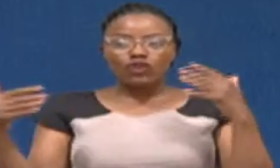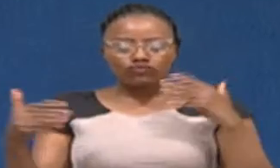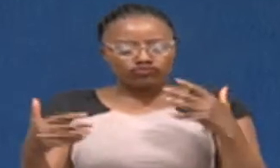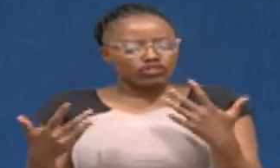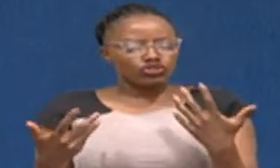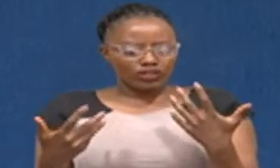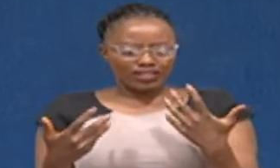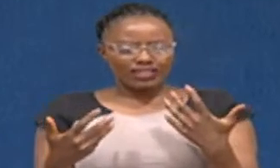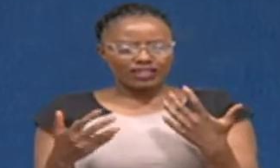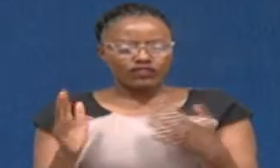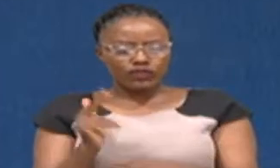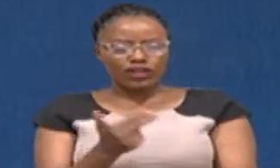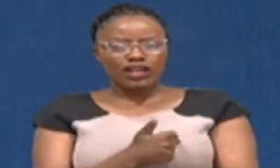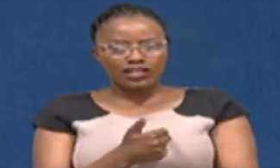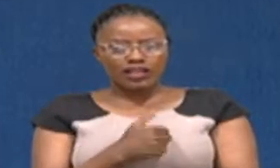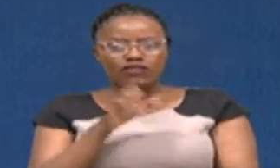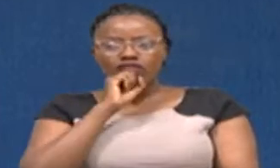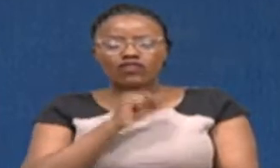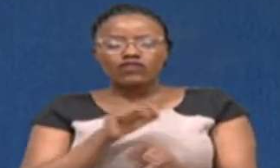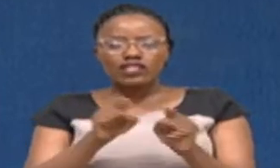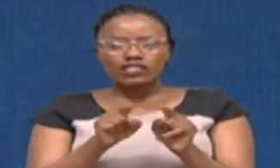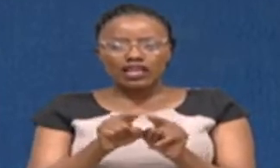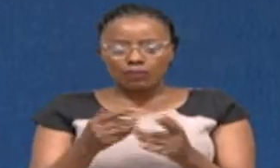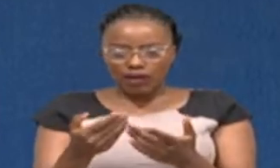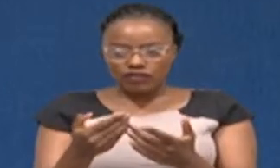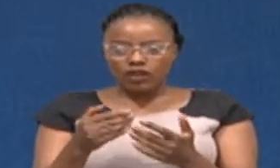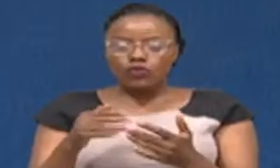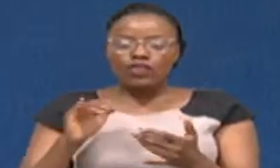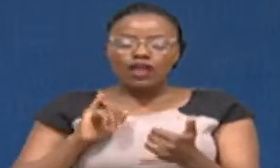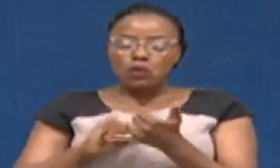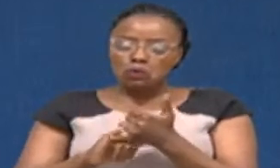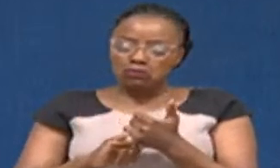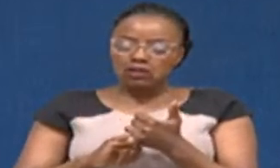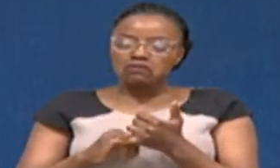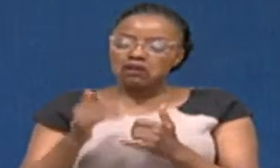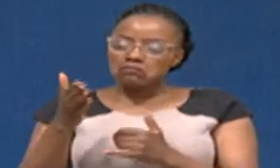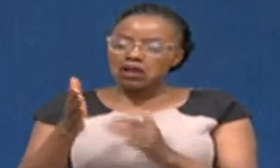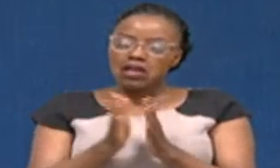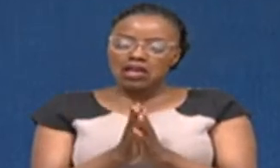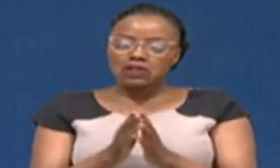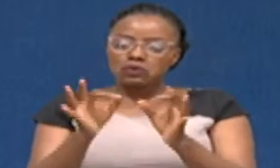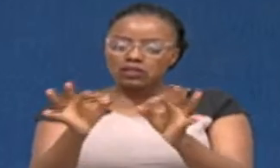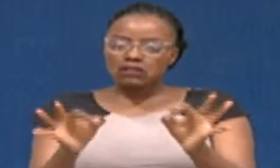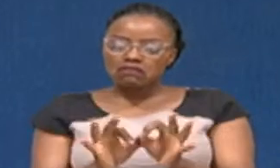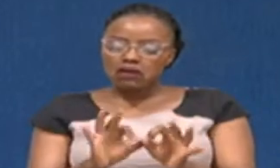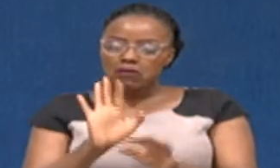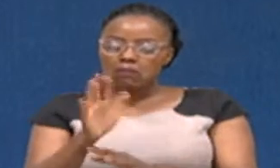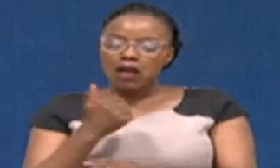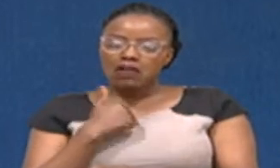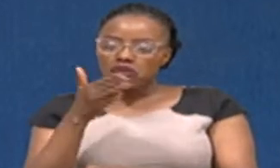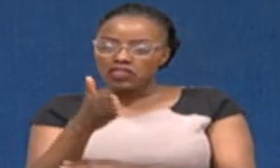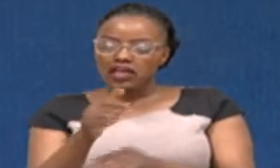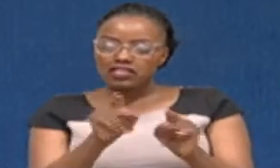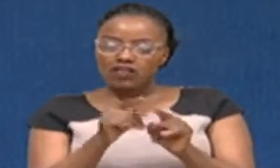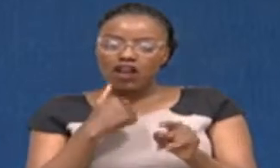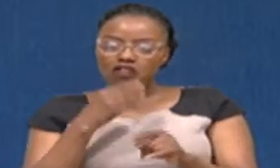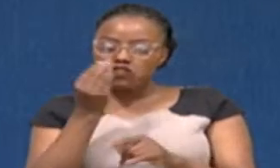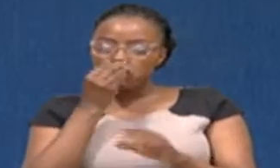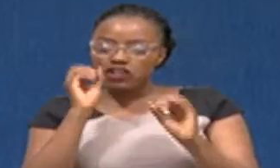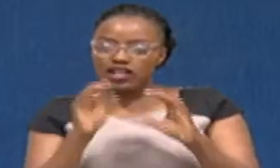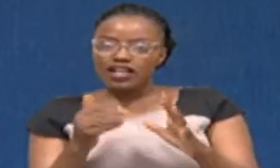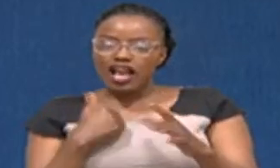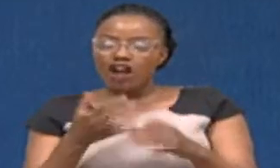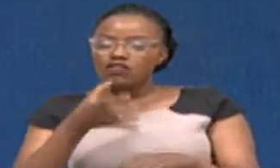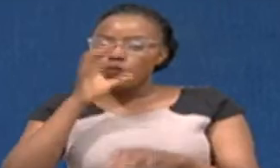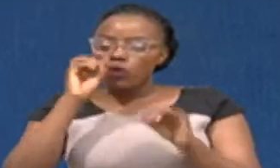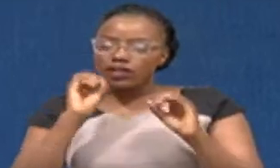was. Mzee, like Muchina, is there with his wife, with his entire family. There is no food, there is